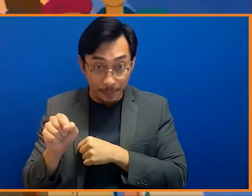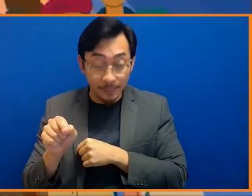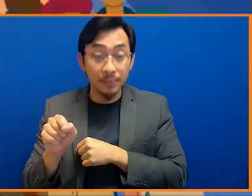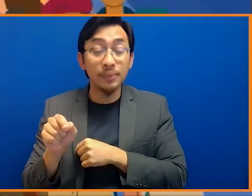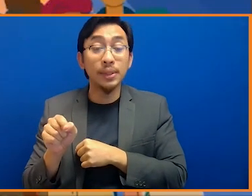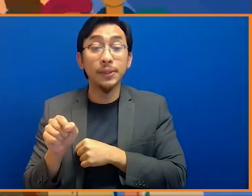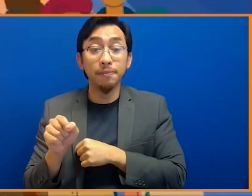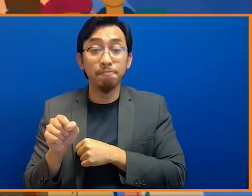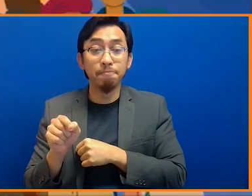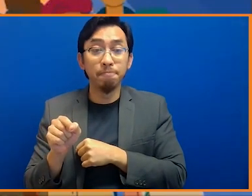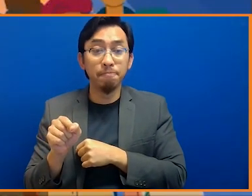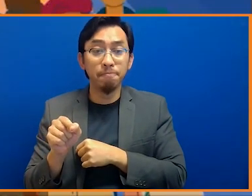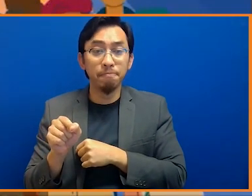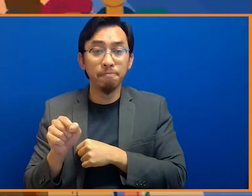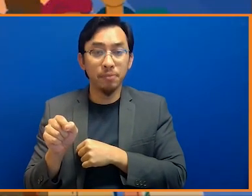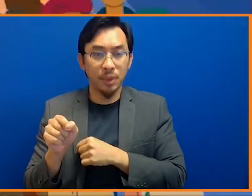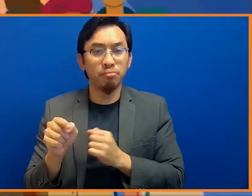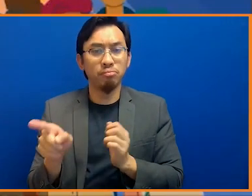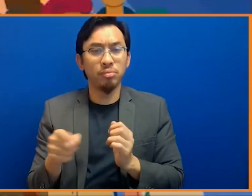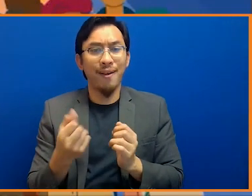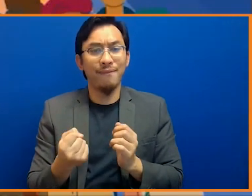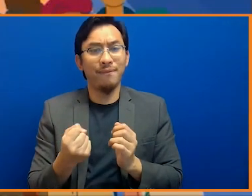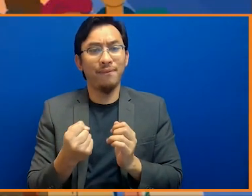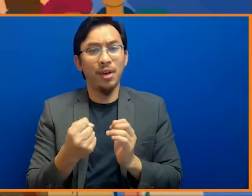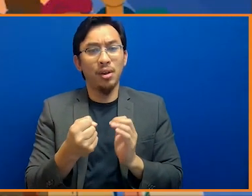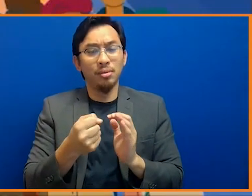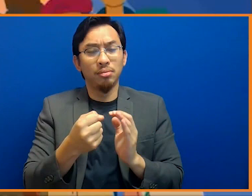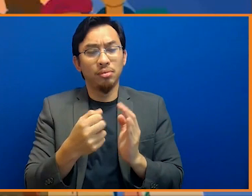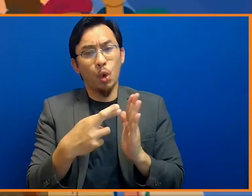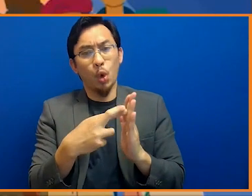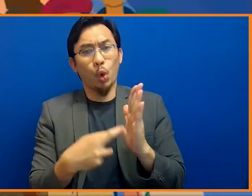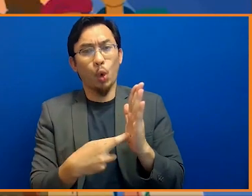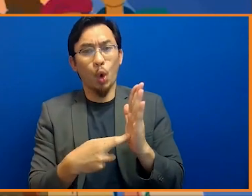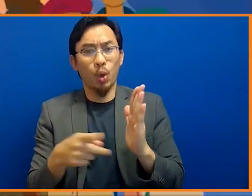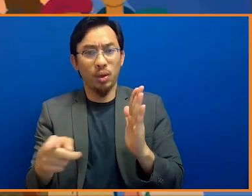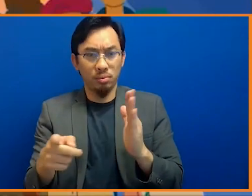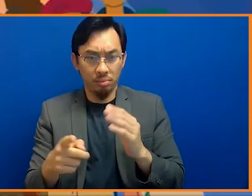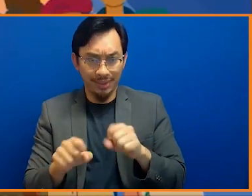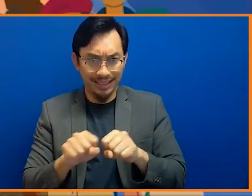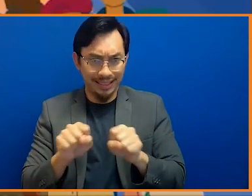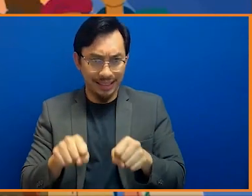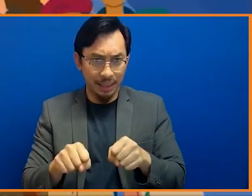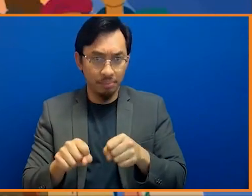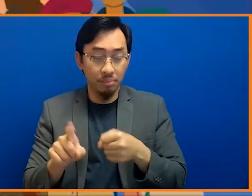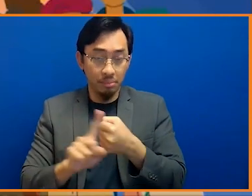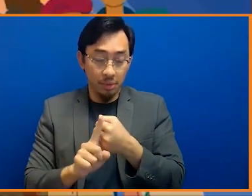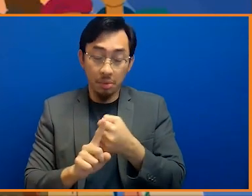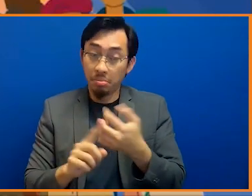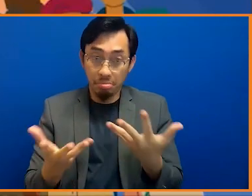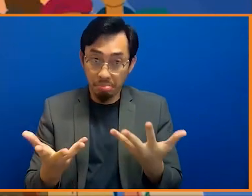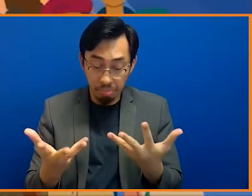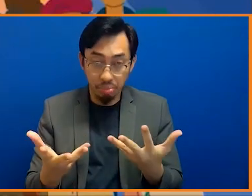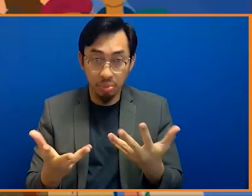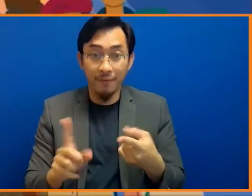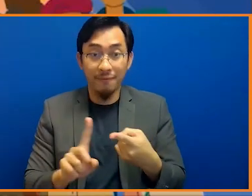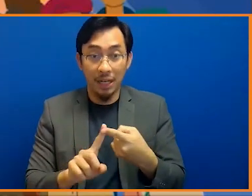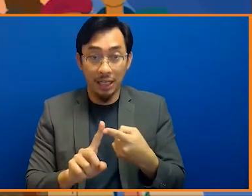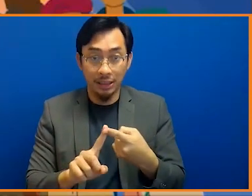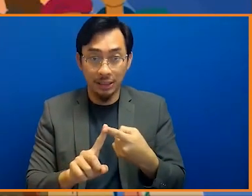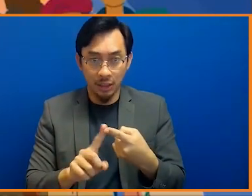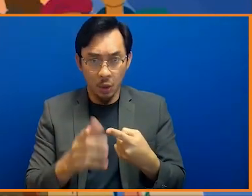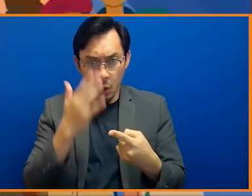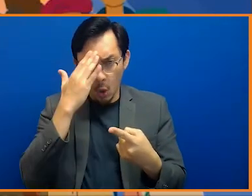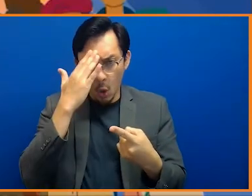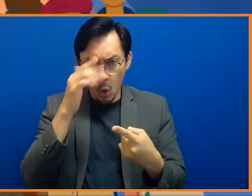itself, right, the role of tsunami early warning system is first to detect